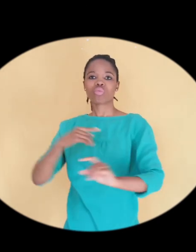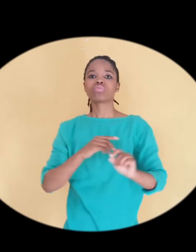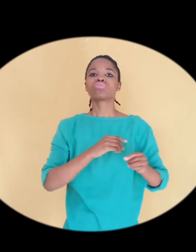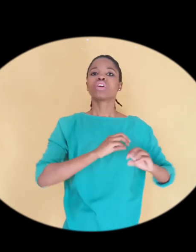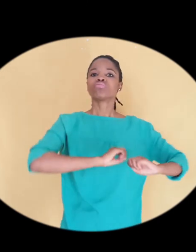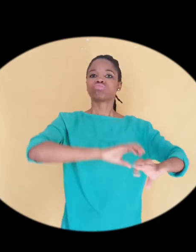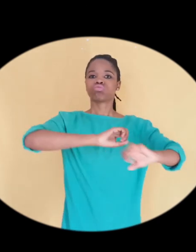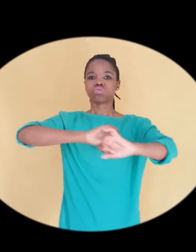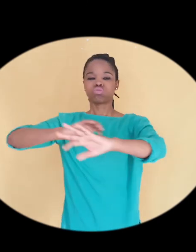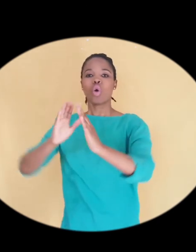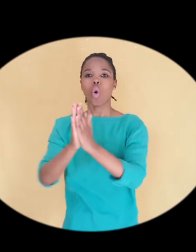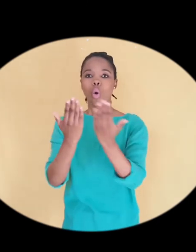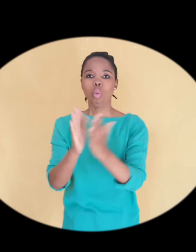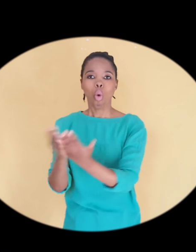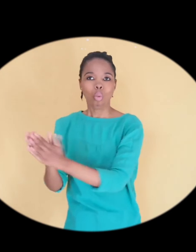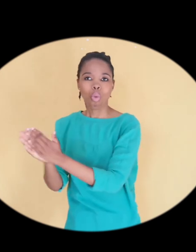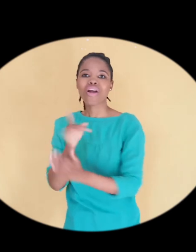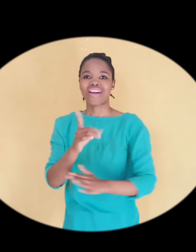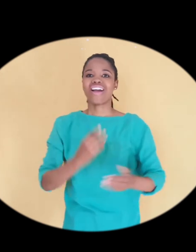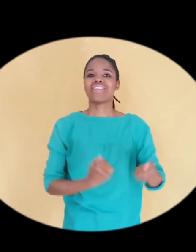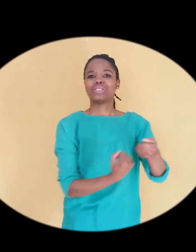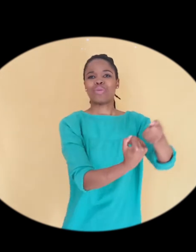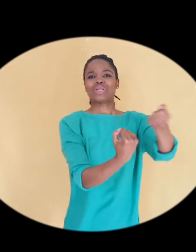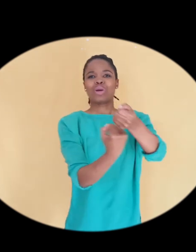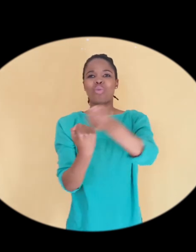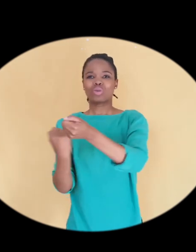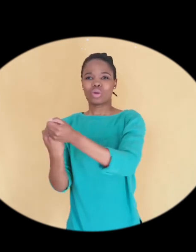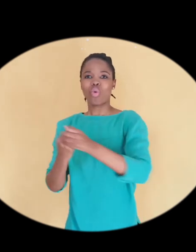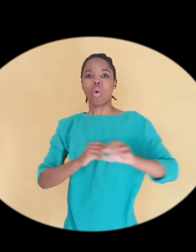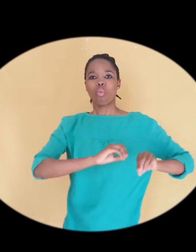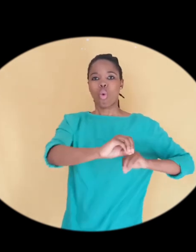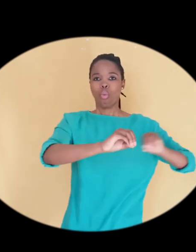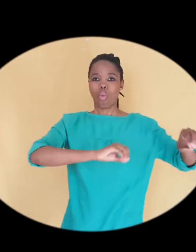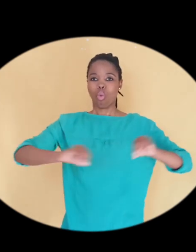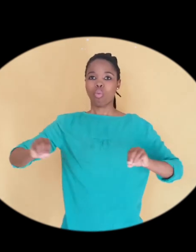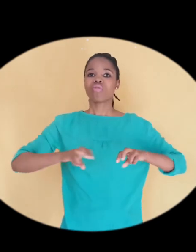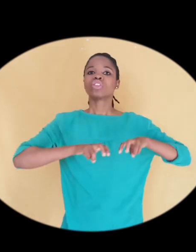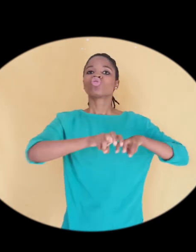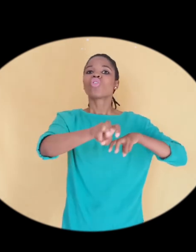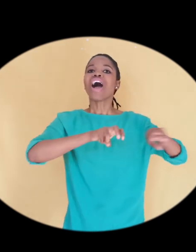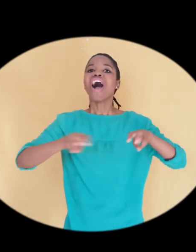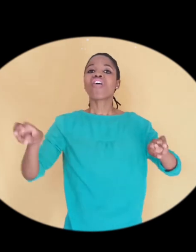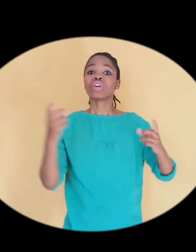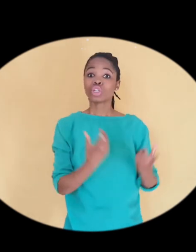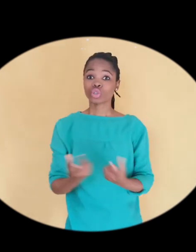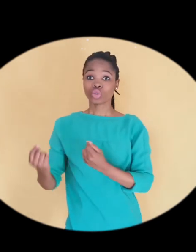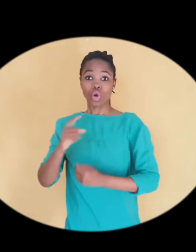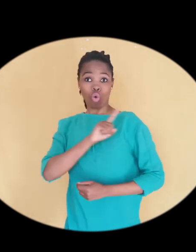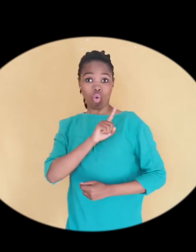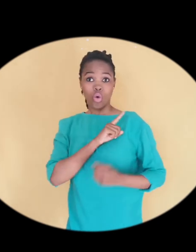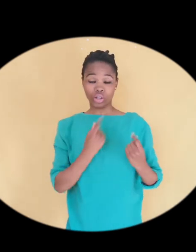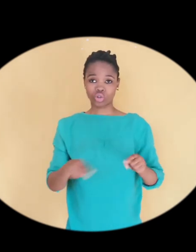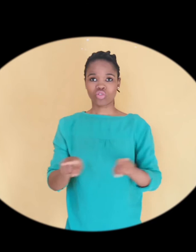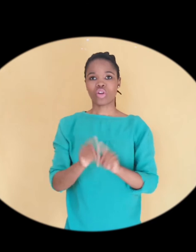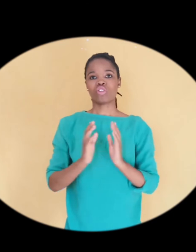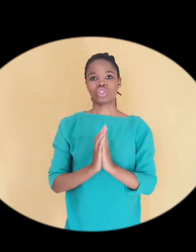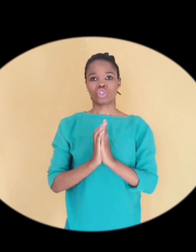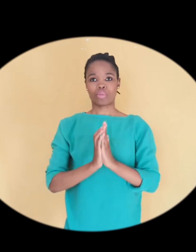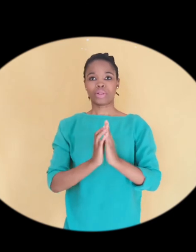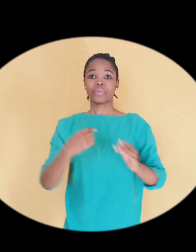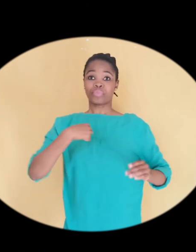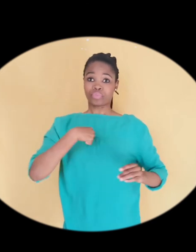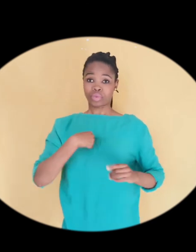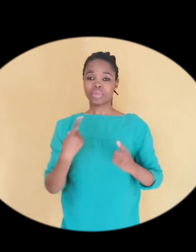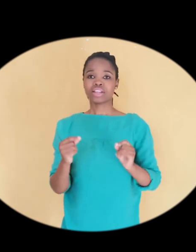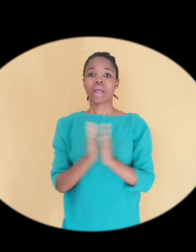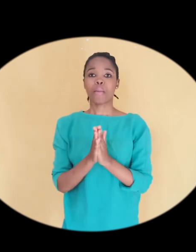the most, more than anything else, because they literally will take 15 of my